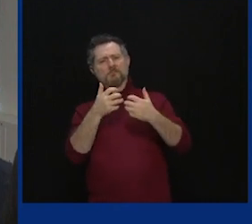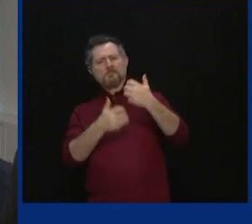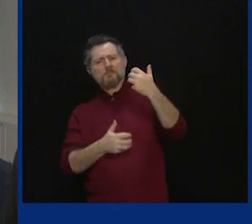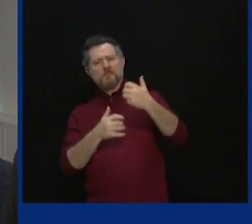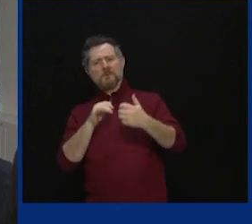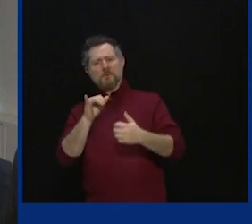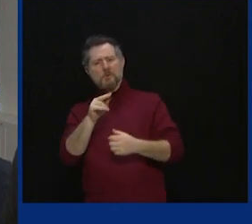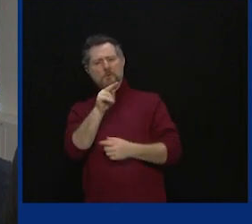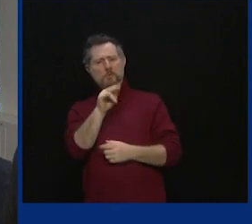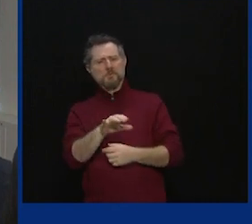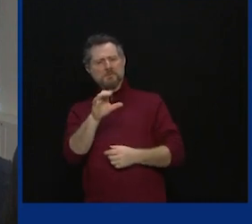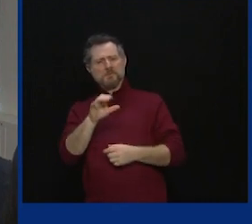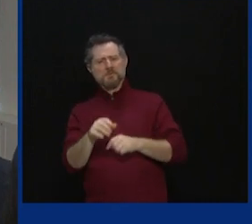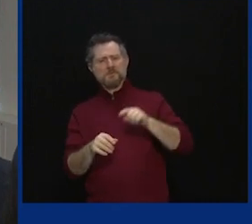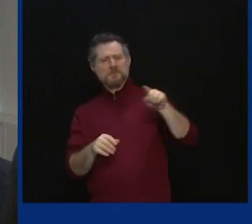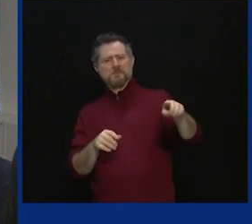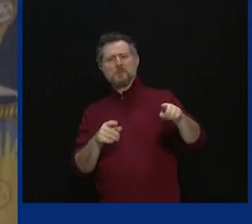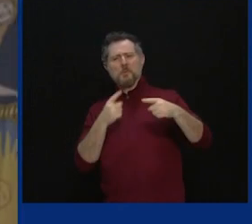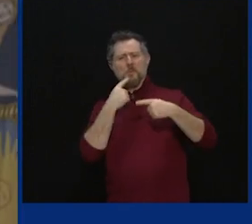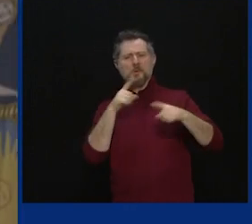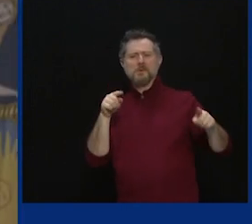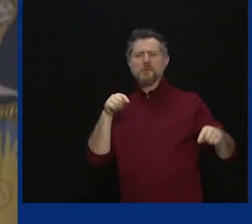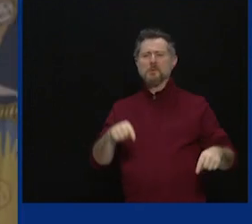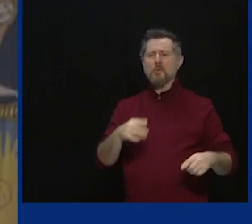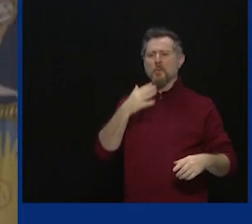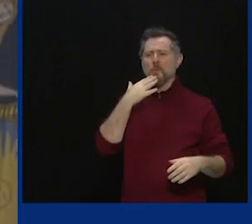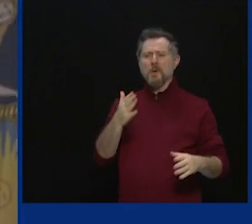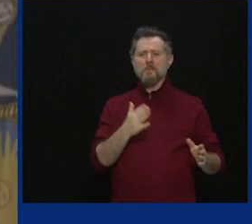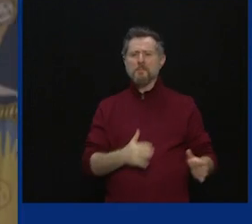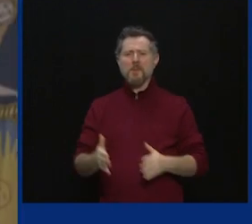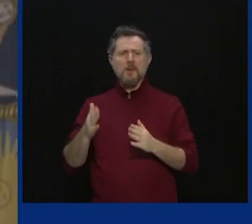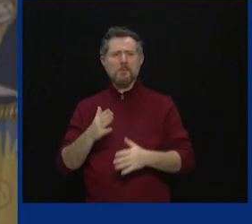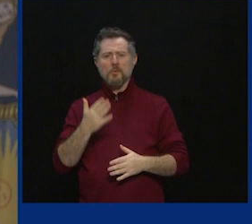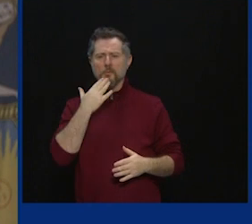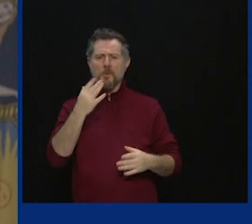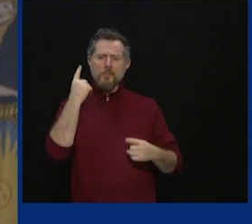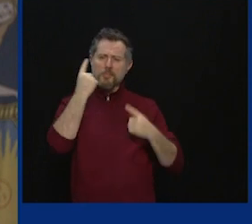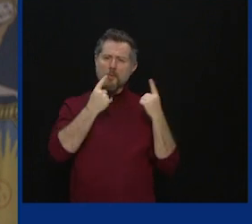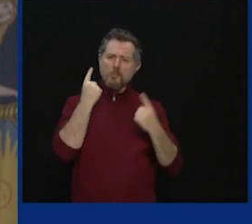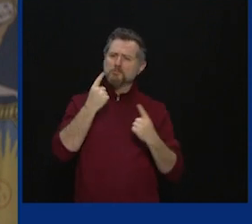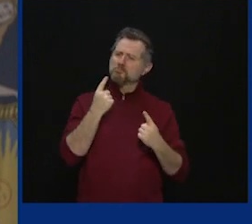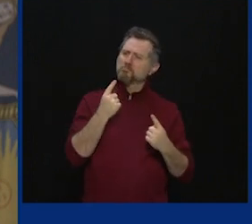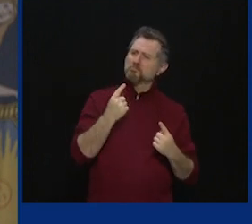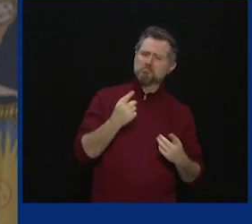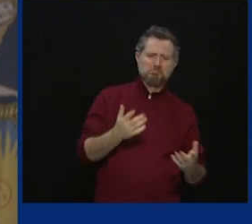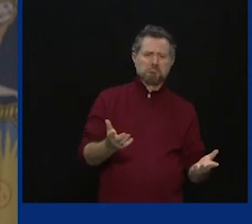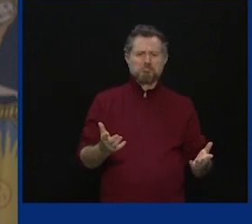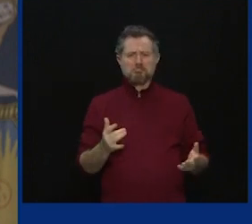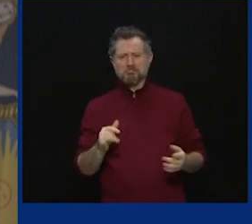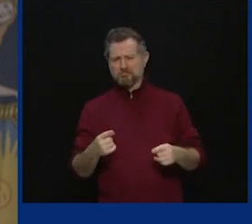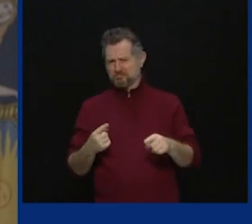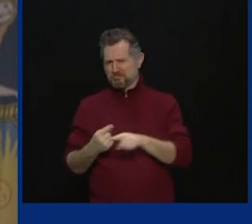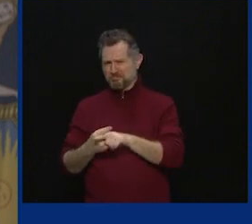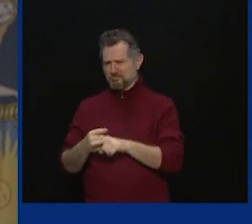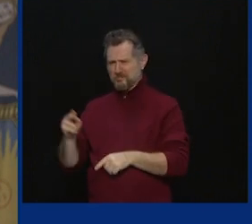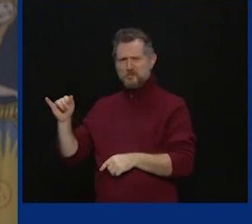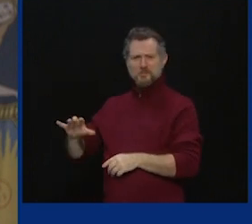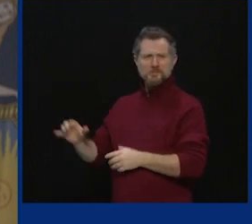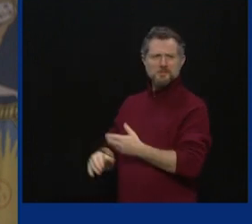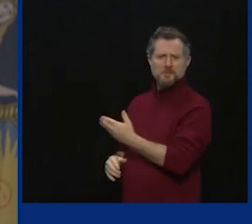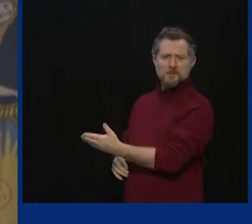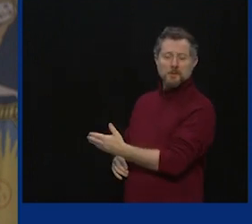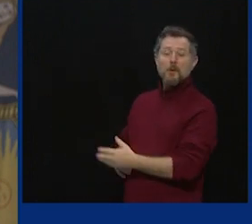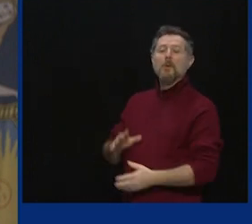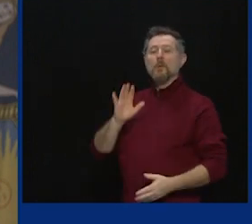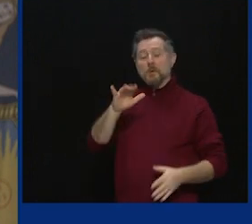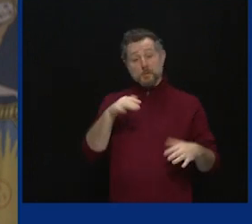was, very well planned out and thought out. Well, it was well planned out and thought out in the context that I was waiting for the right metrics